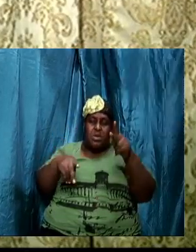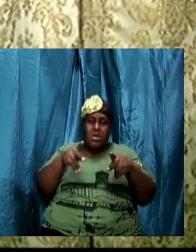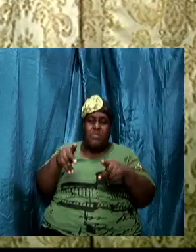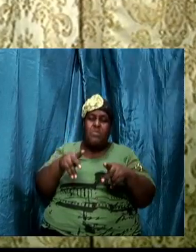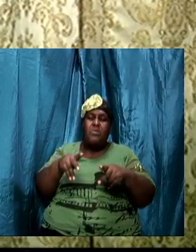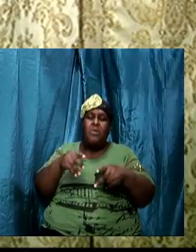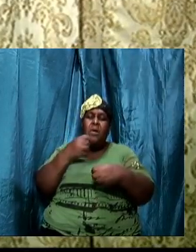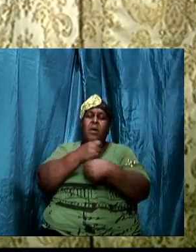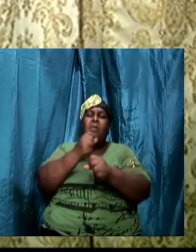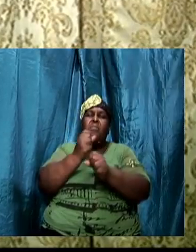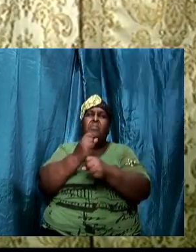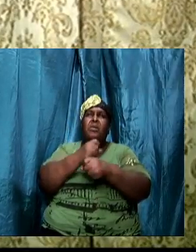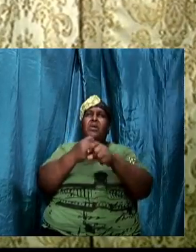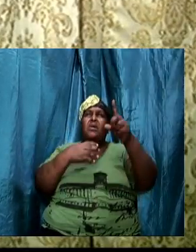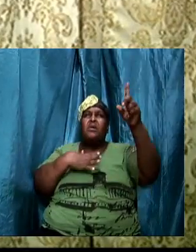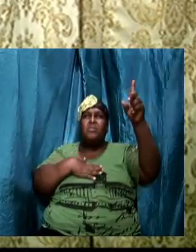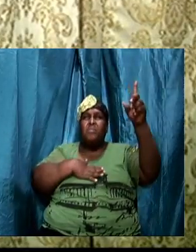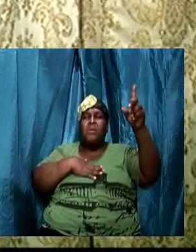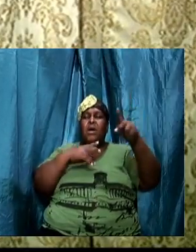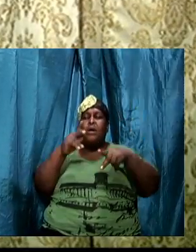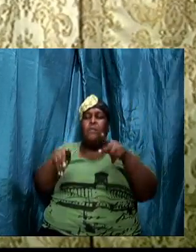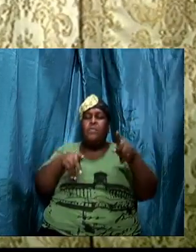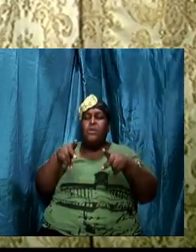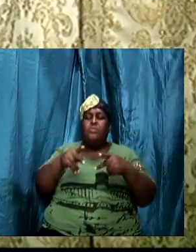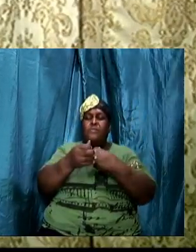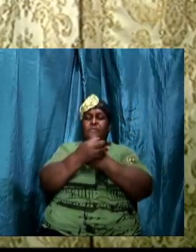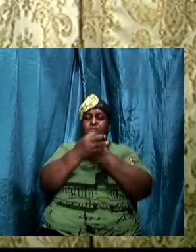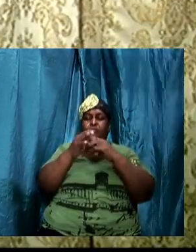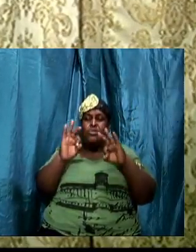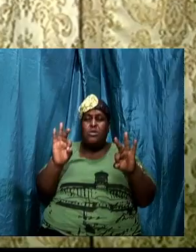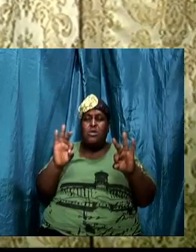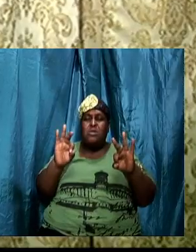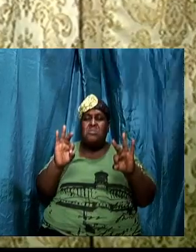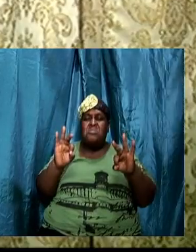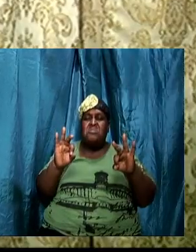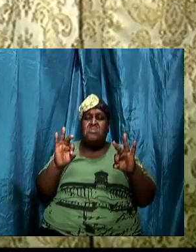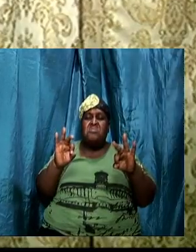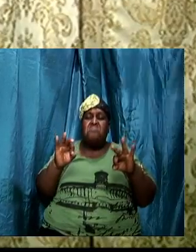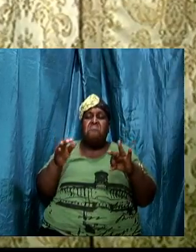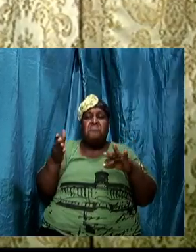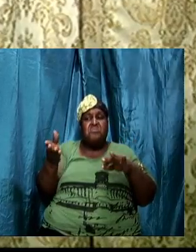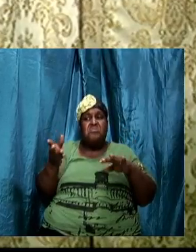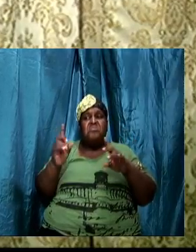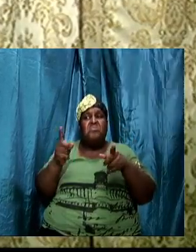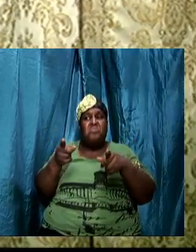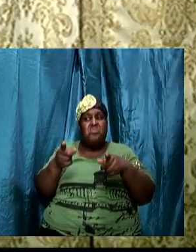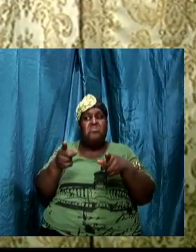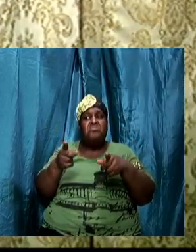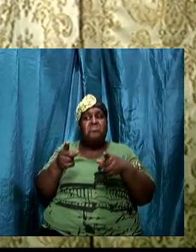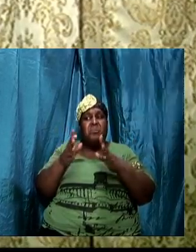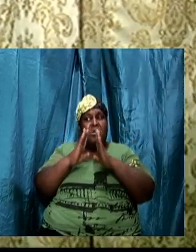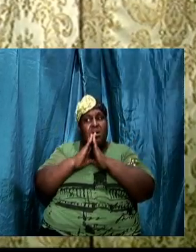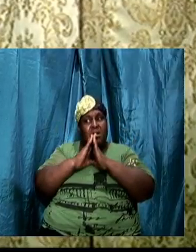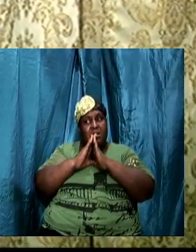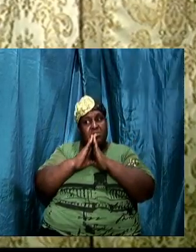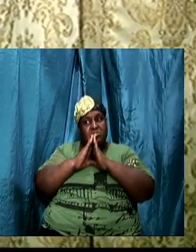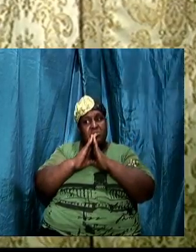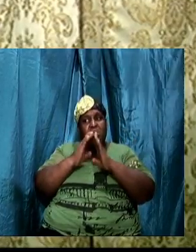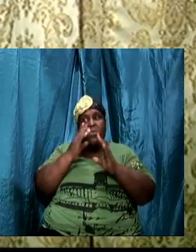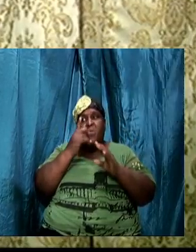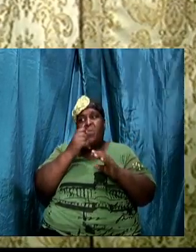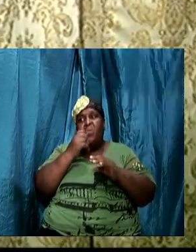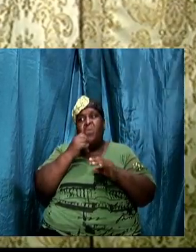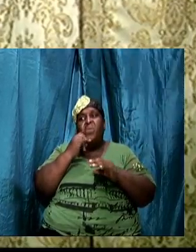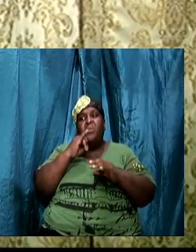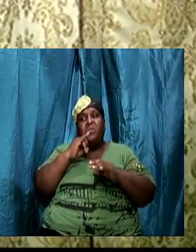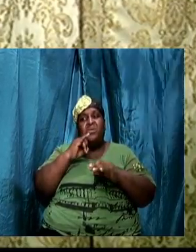to inquire, "Who is your God? What is His name?" What am I going to tell them? Moses,